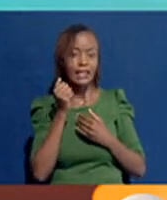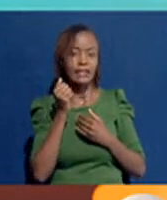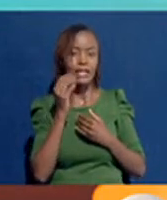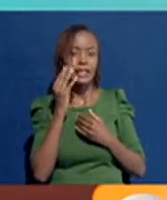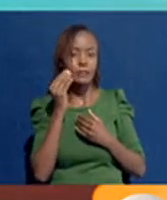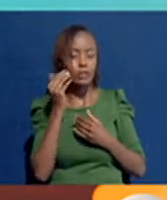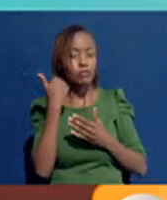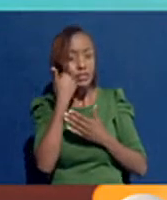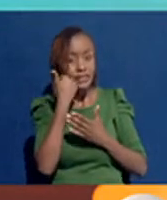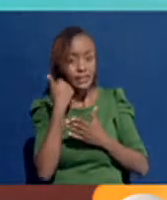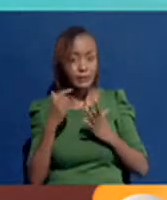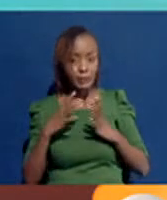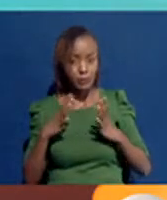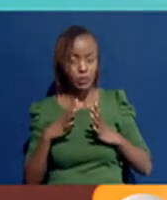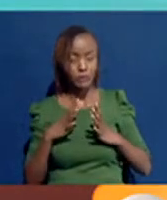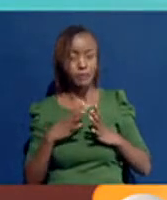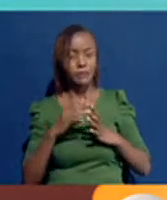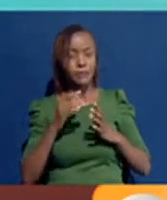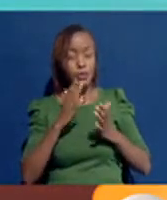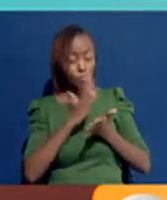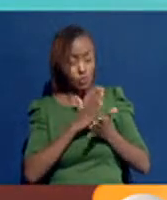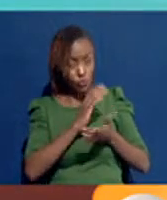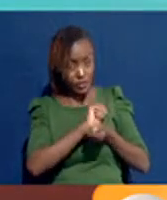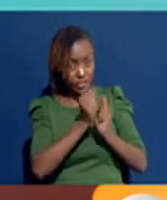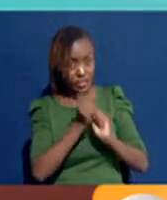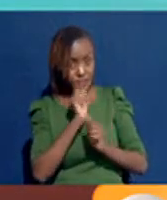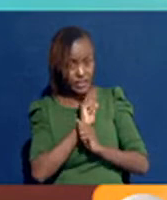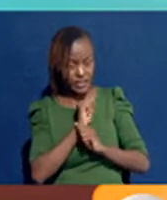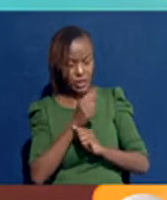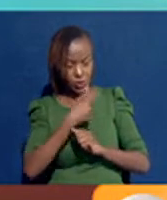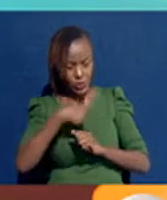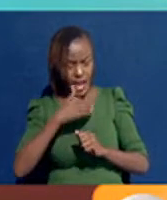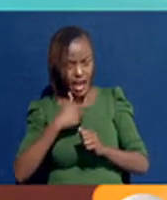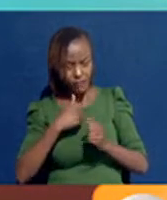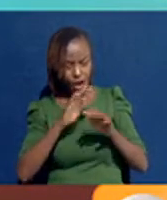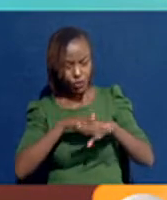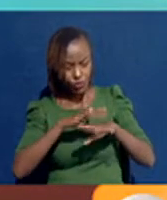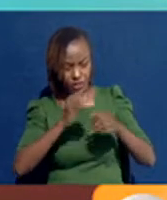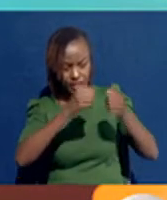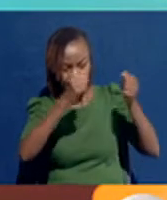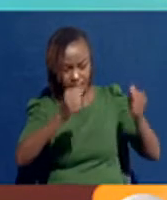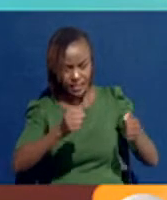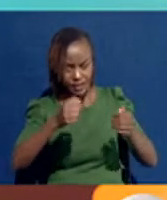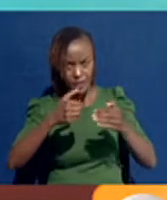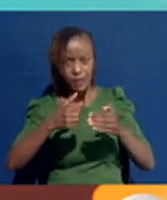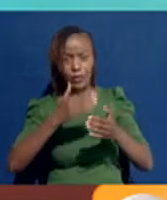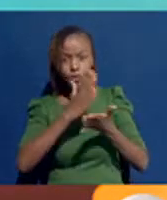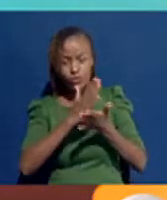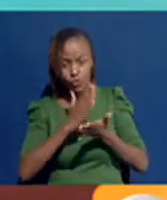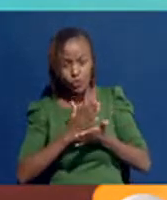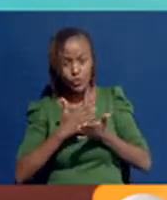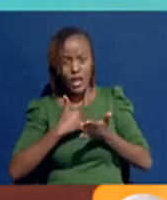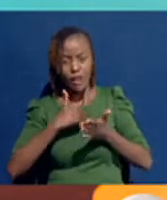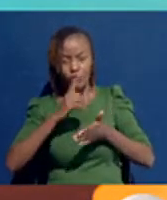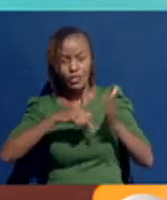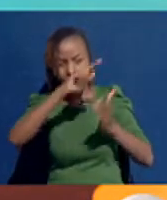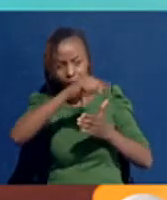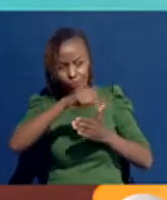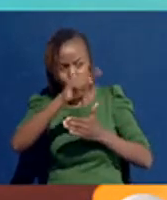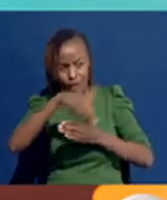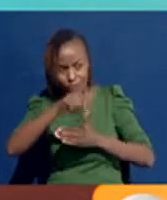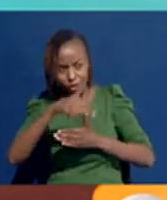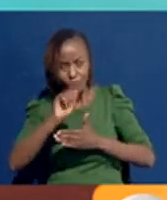This one, I managed to put the queue system in place, and whereby we had a lot of approval from the insurance companies. I've